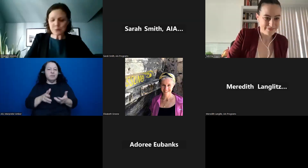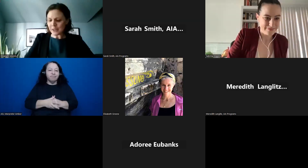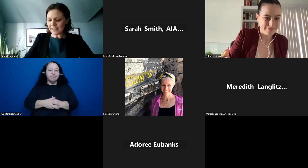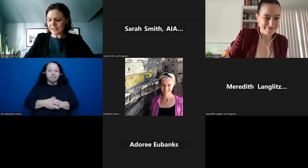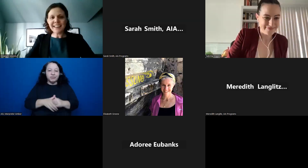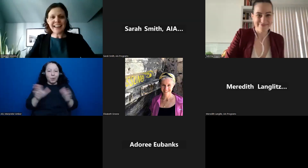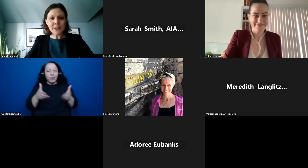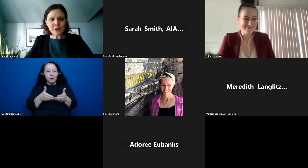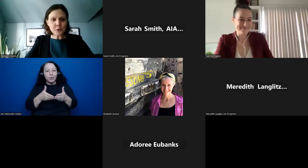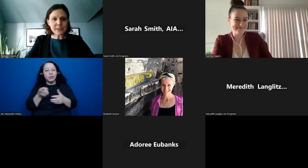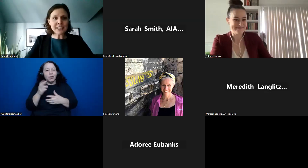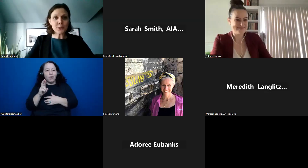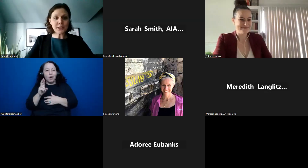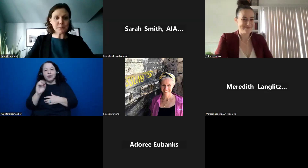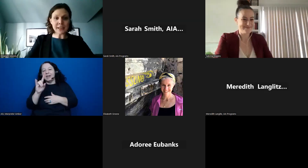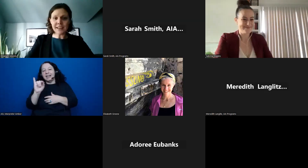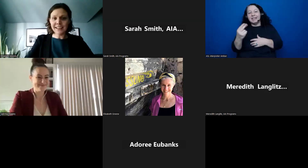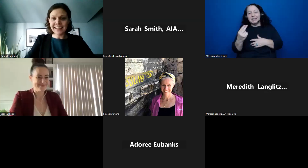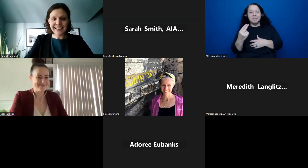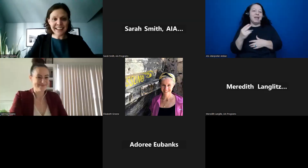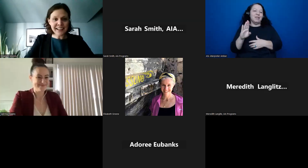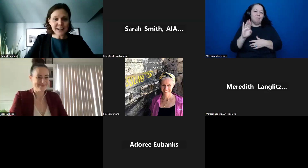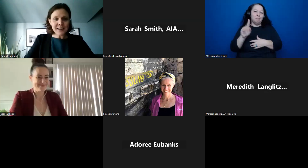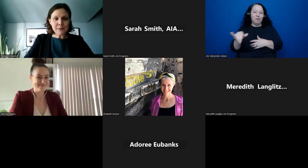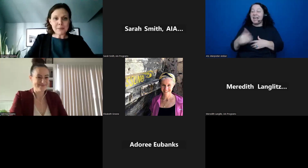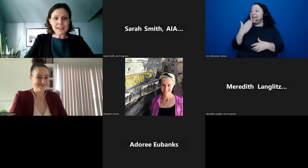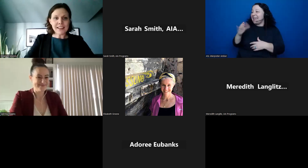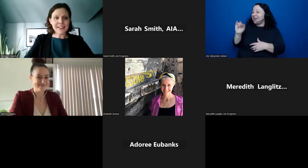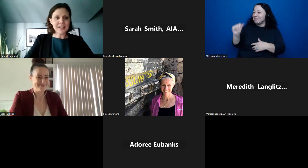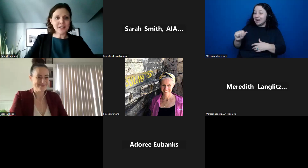Thank you, Sabrina. Hello, everyone. Can you hear me?